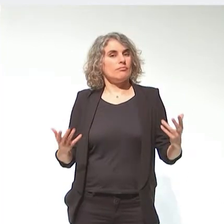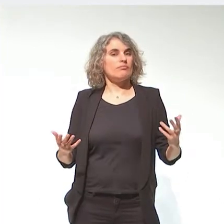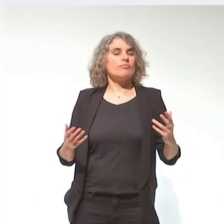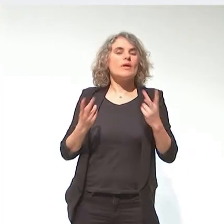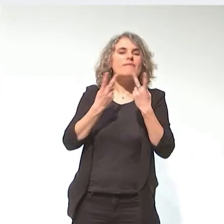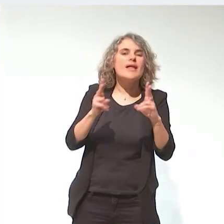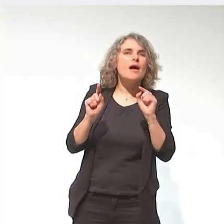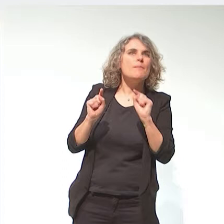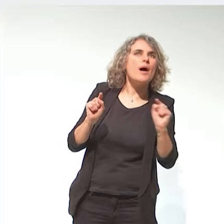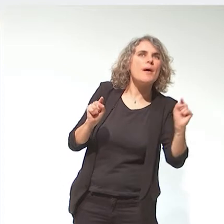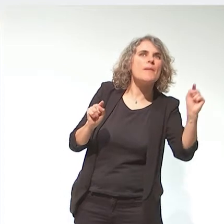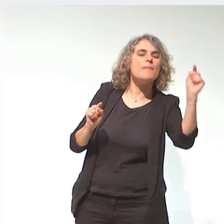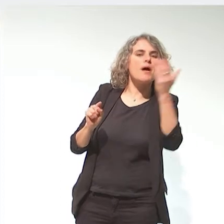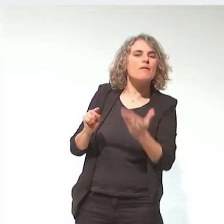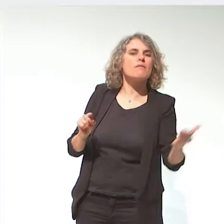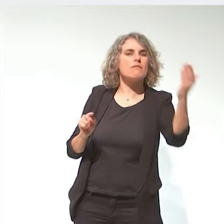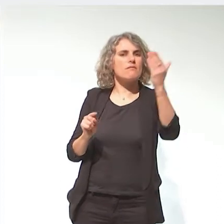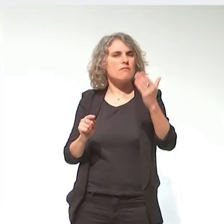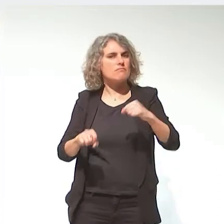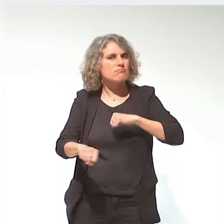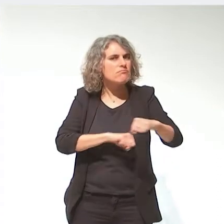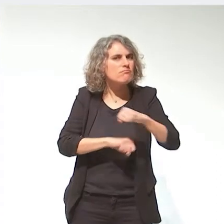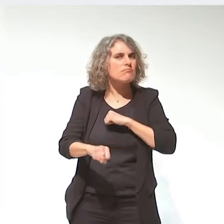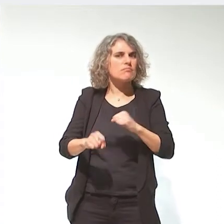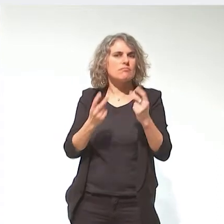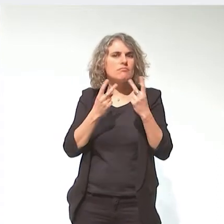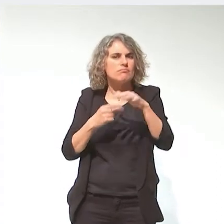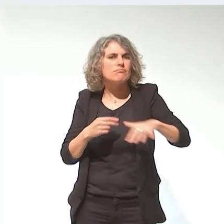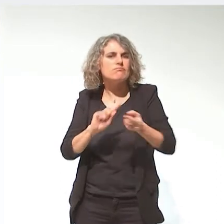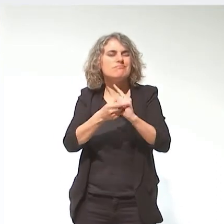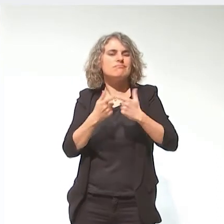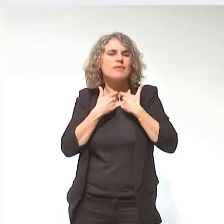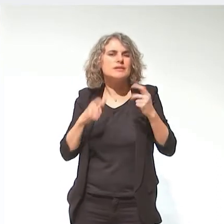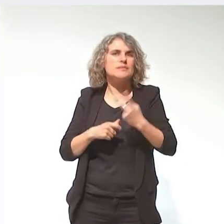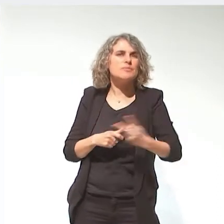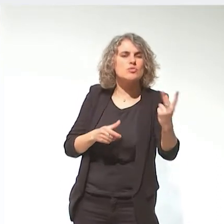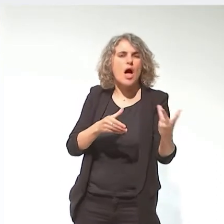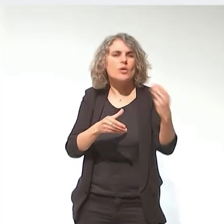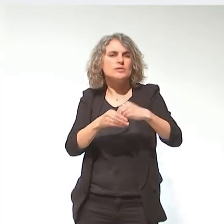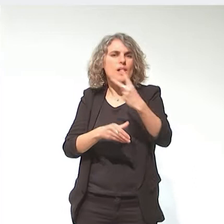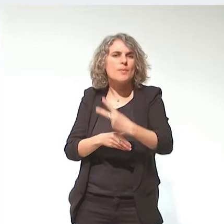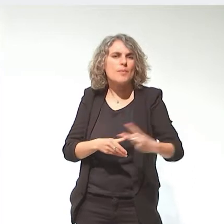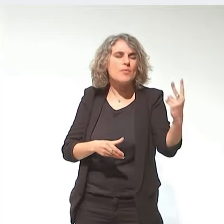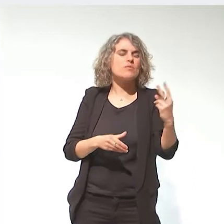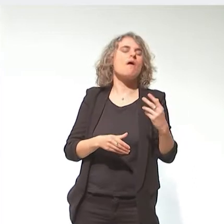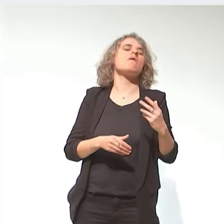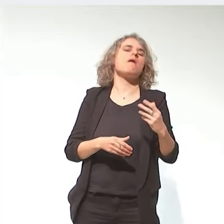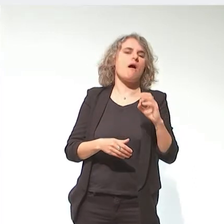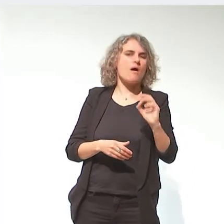environment more accessible and inclusive. The holder of the title this year is, as you know, Luxembourg